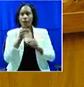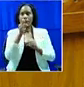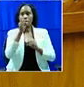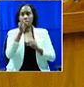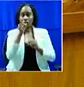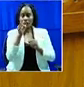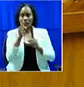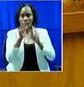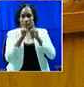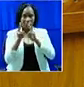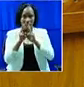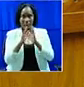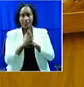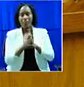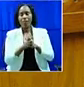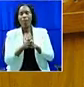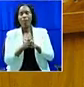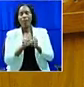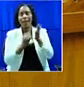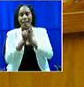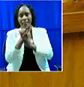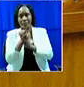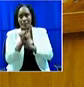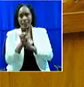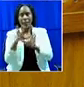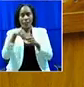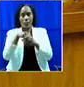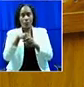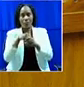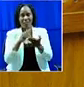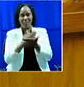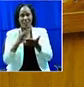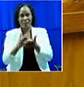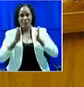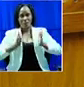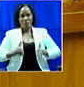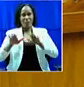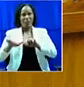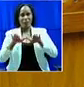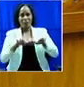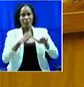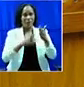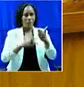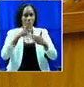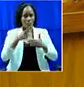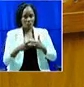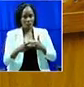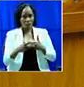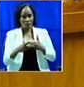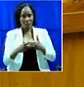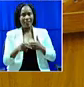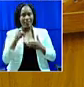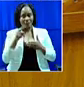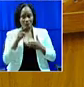for implementation, including some human settlements projects which have already